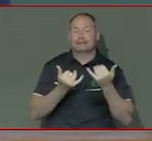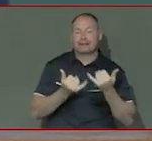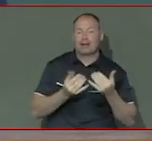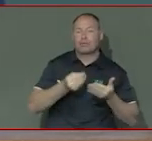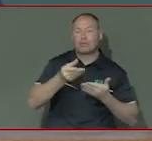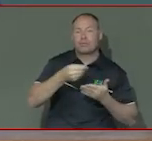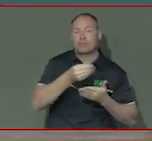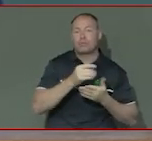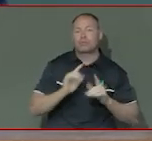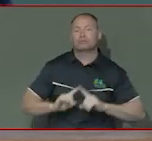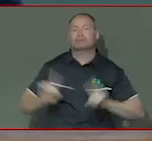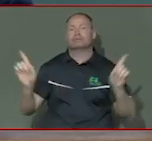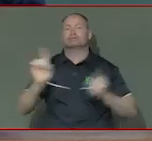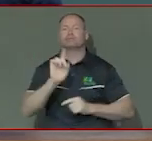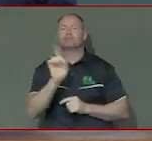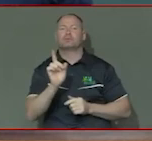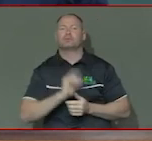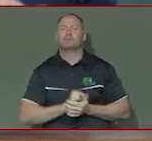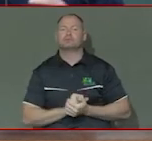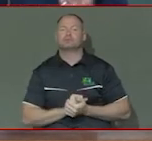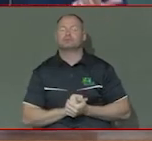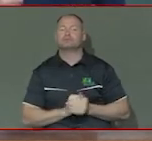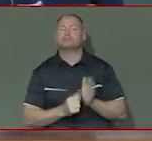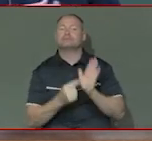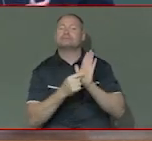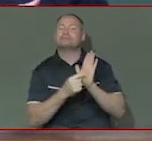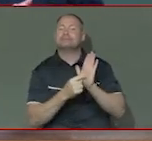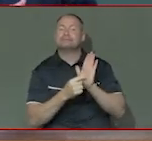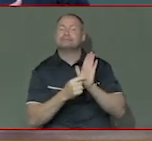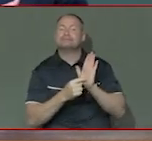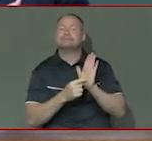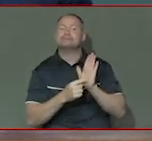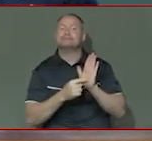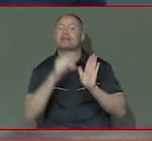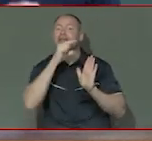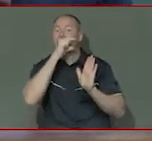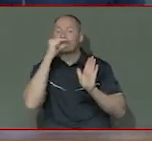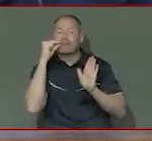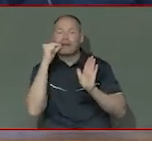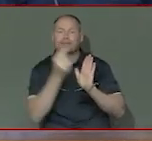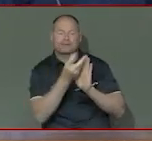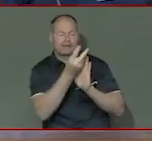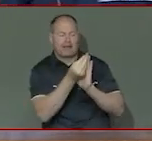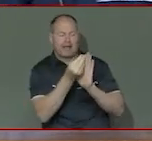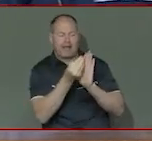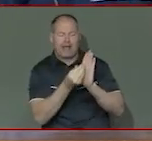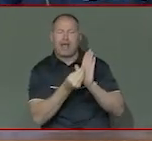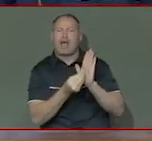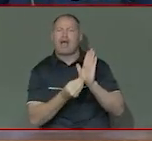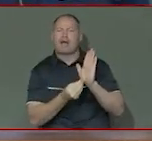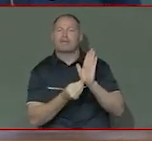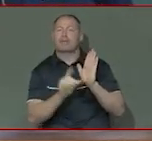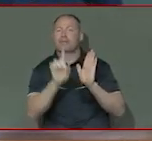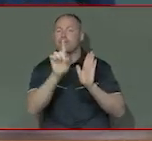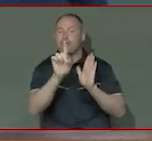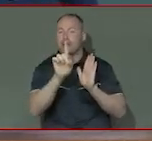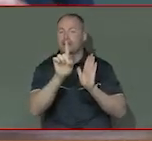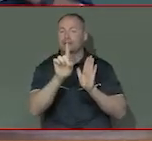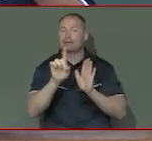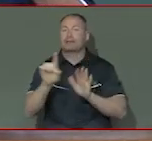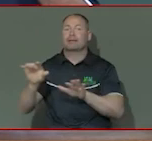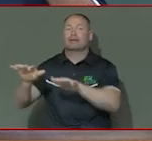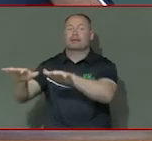This one has the names of the formulas, which your one in your paper does not have. All